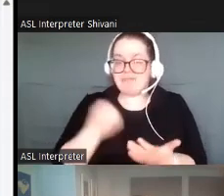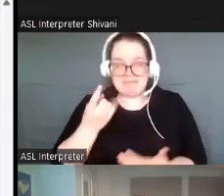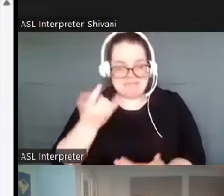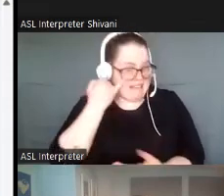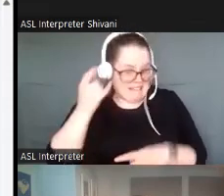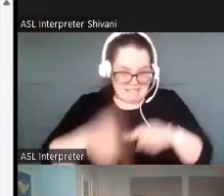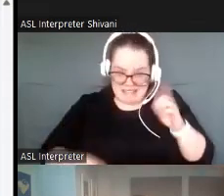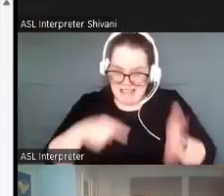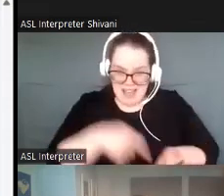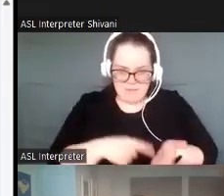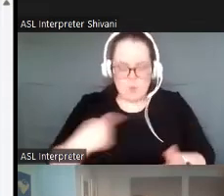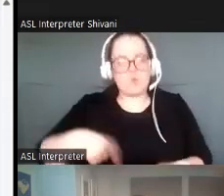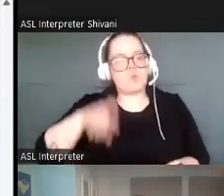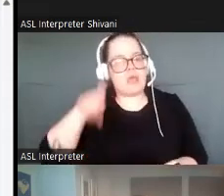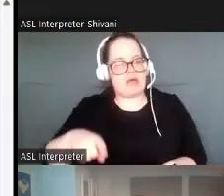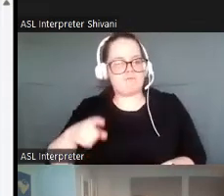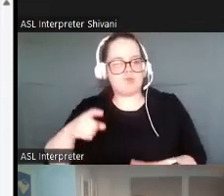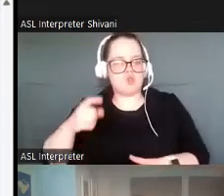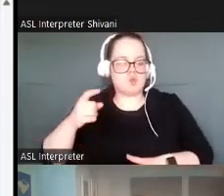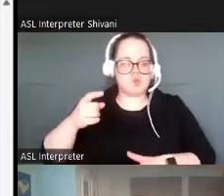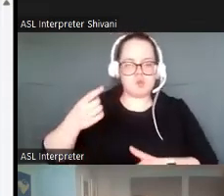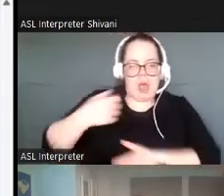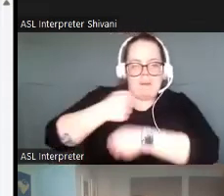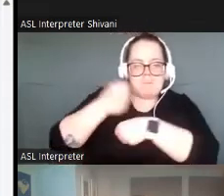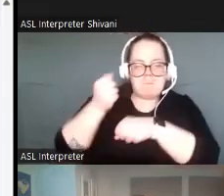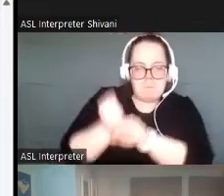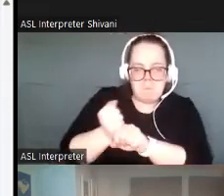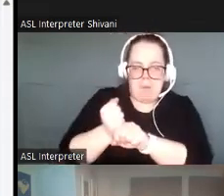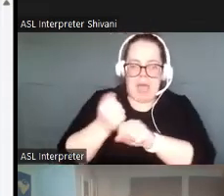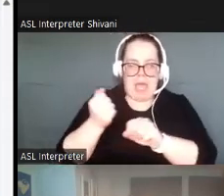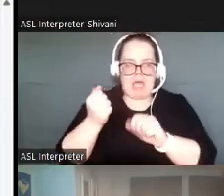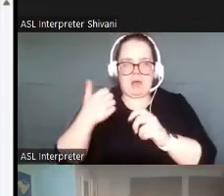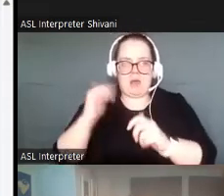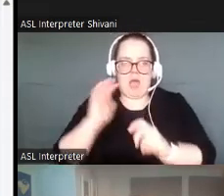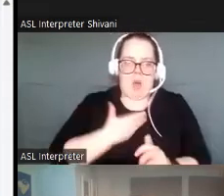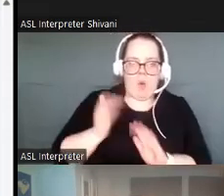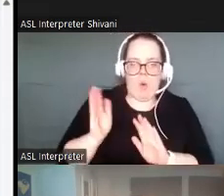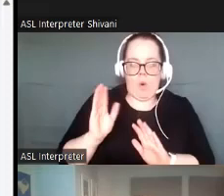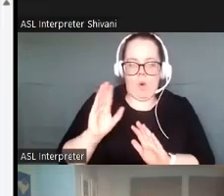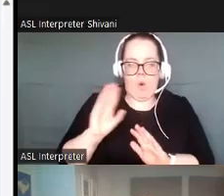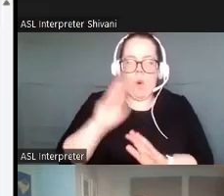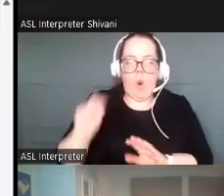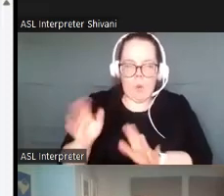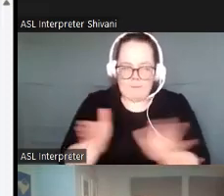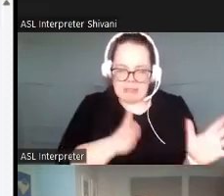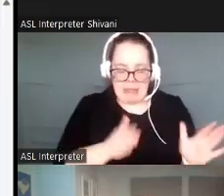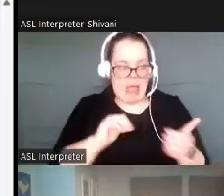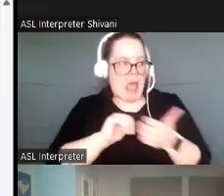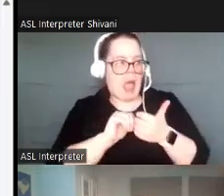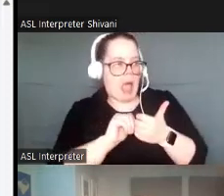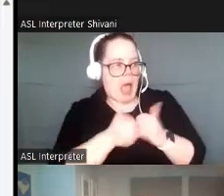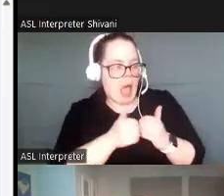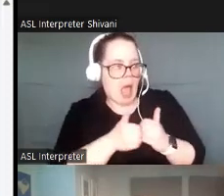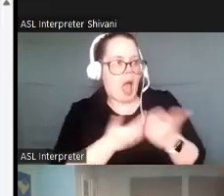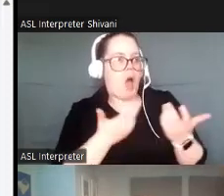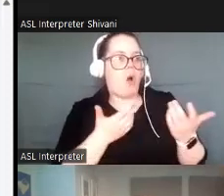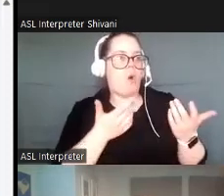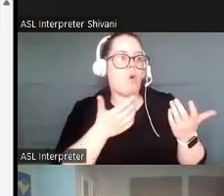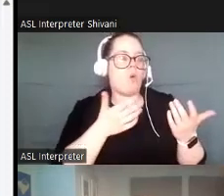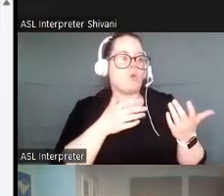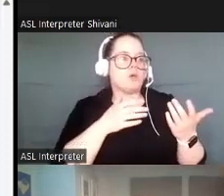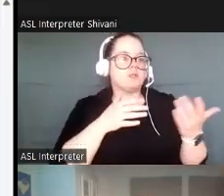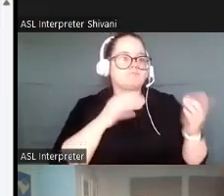publicity scheme. How are we going to get the word out about you, and how often are you going to, for example,